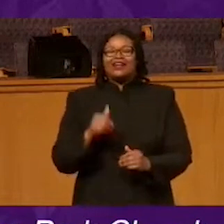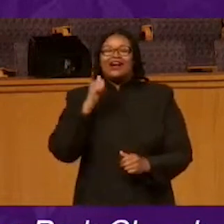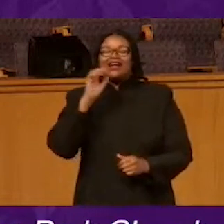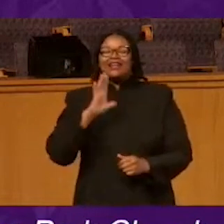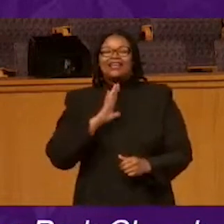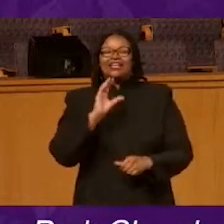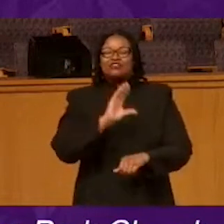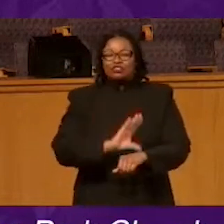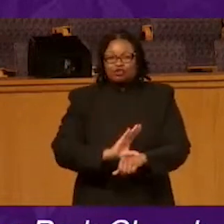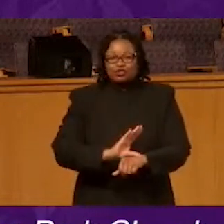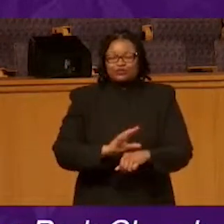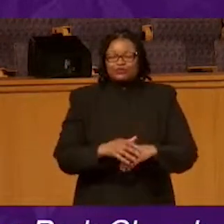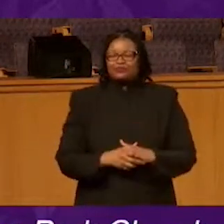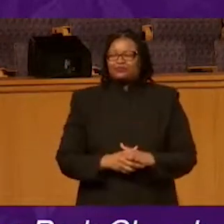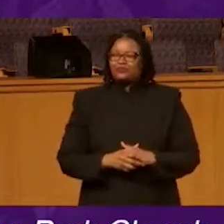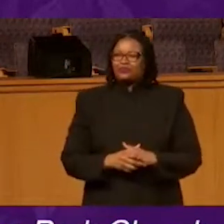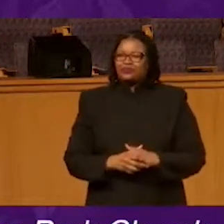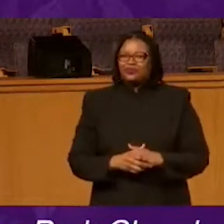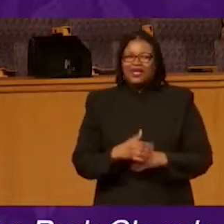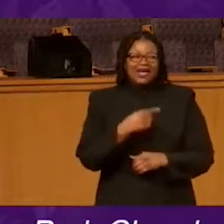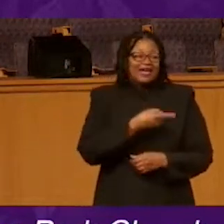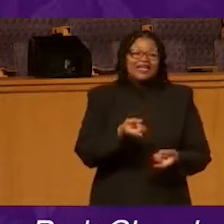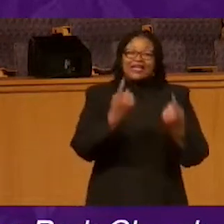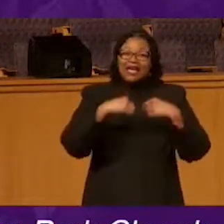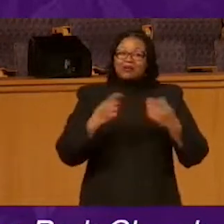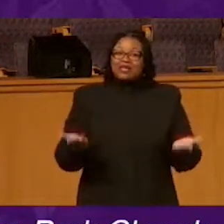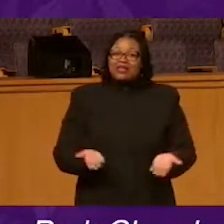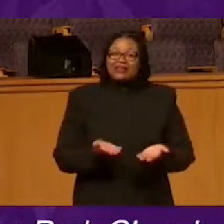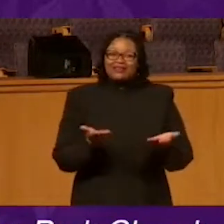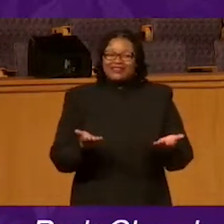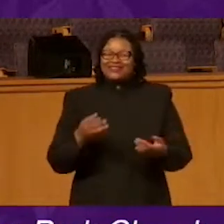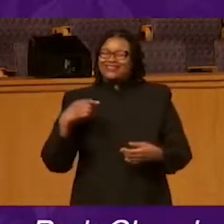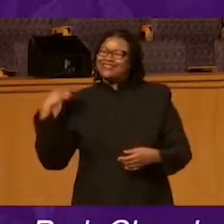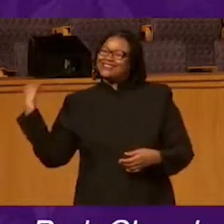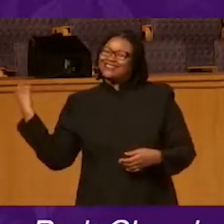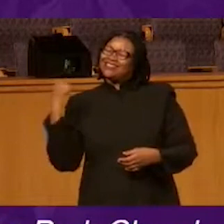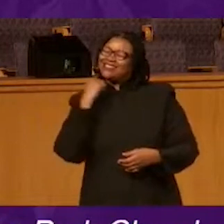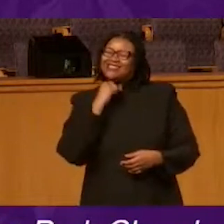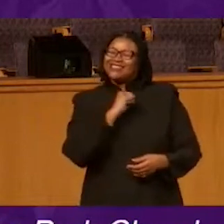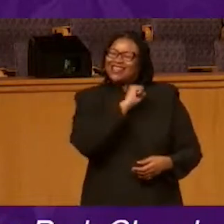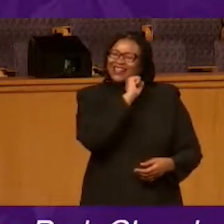of the church. Because I came here single. I was a lonely man.